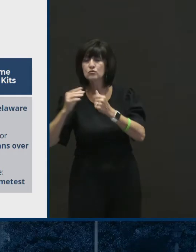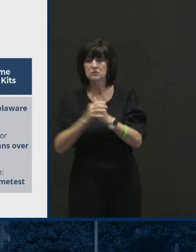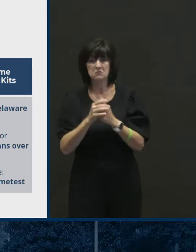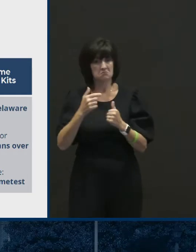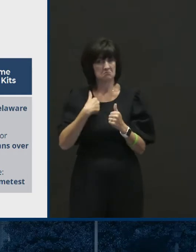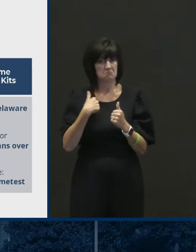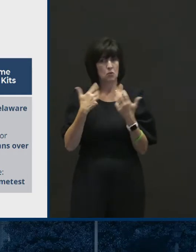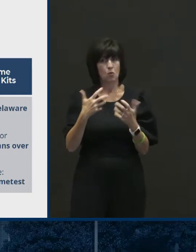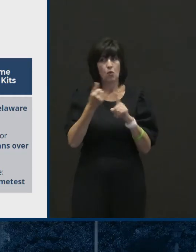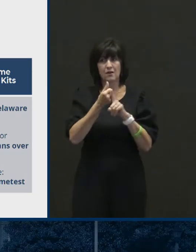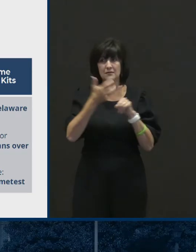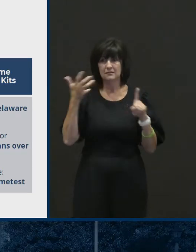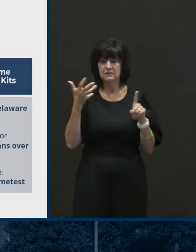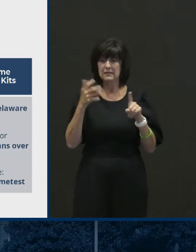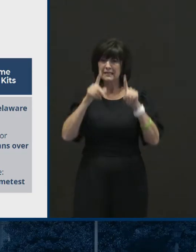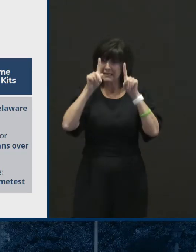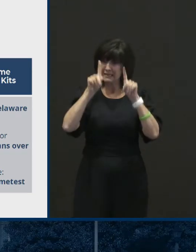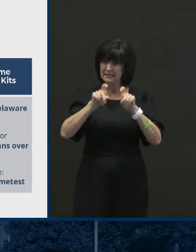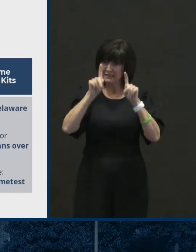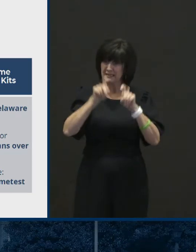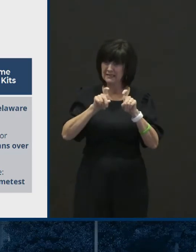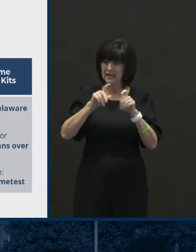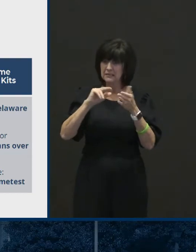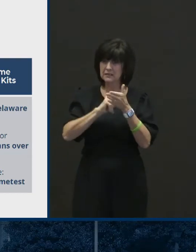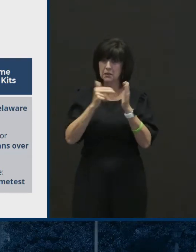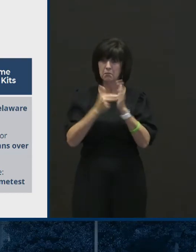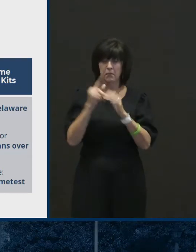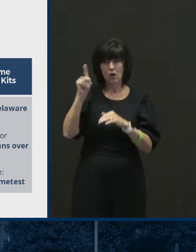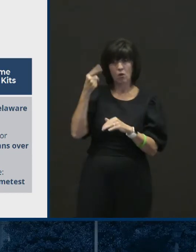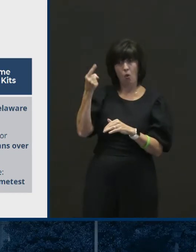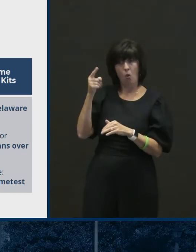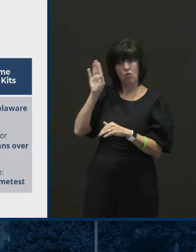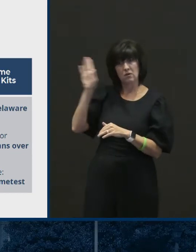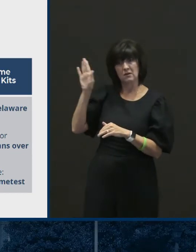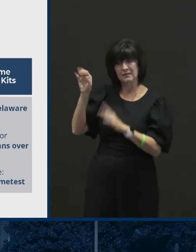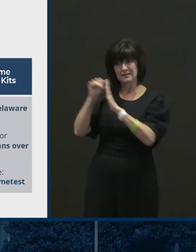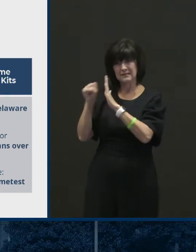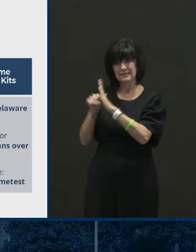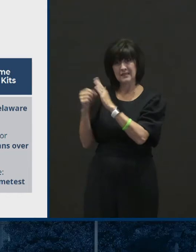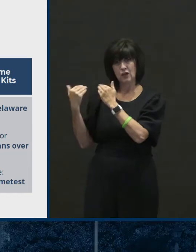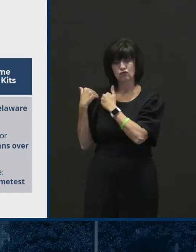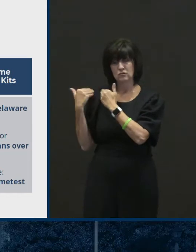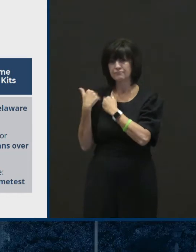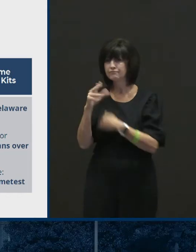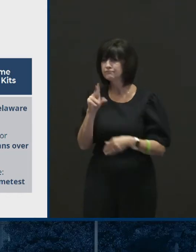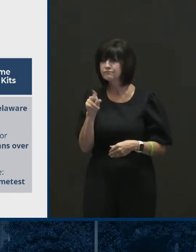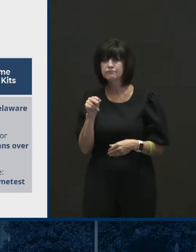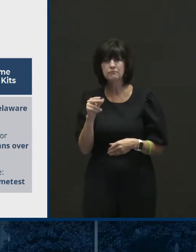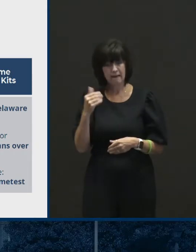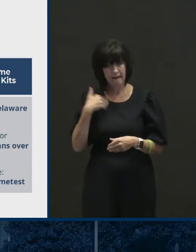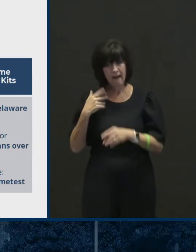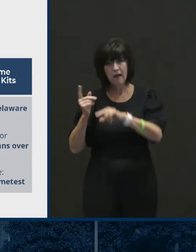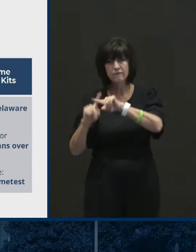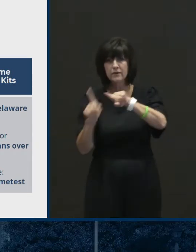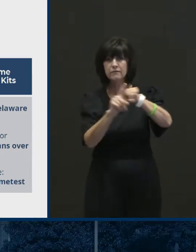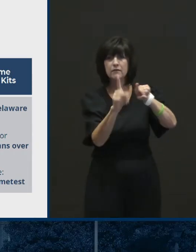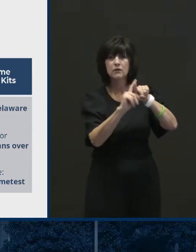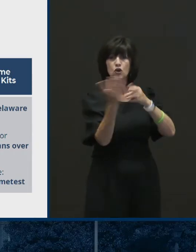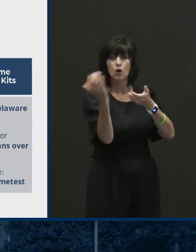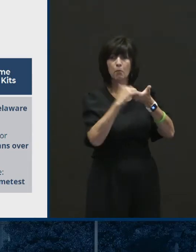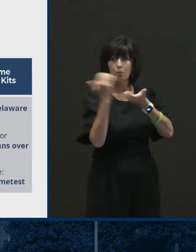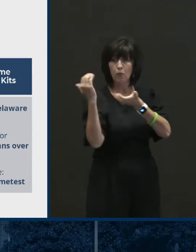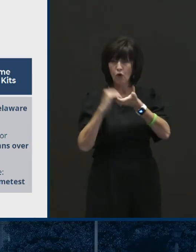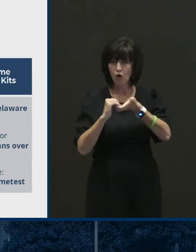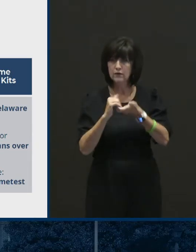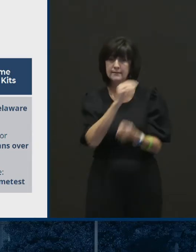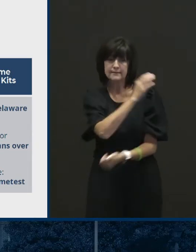know, testing is not just something the state's doing. We have a lot of partners across the healthcare industry, clinics,